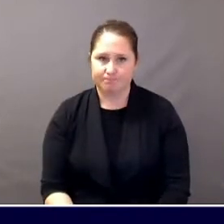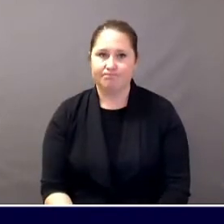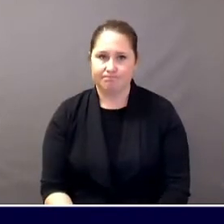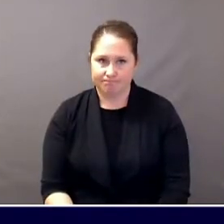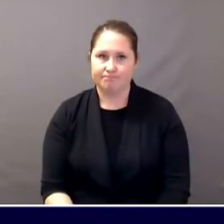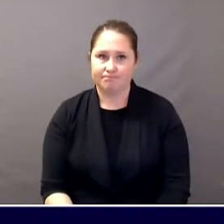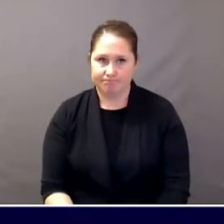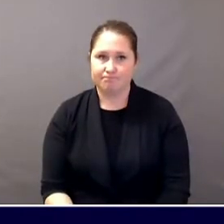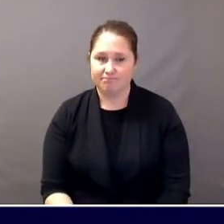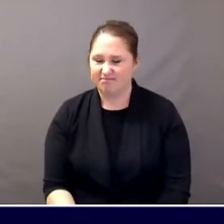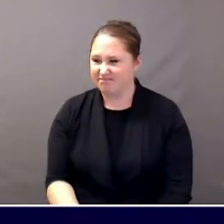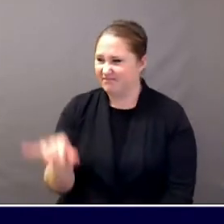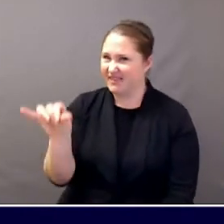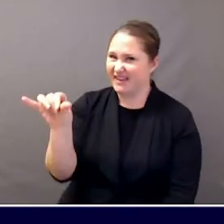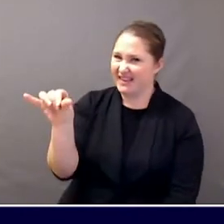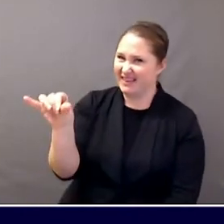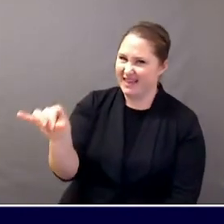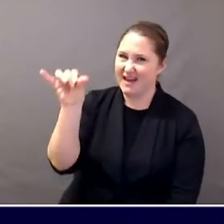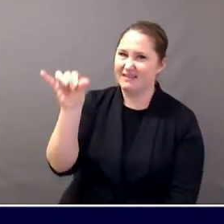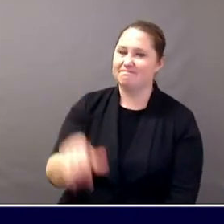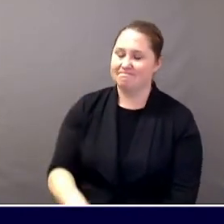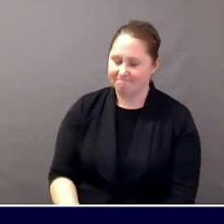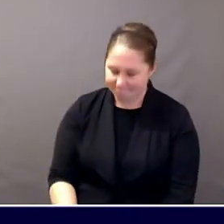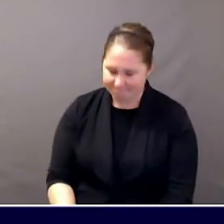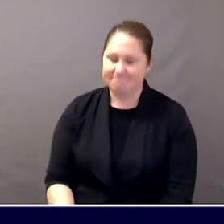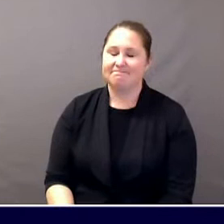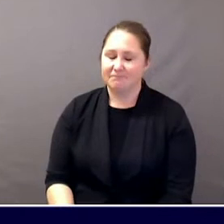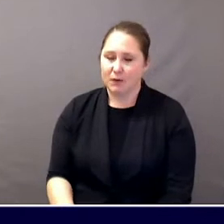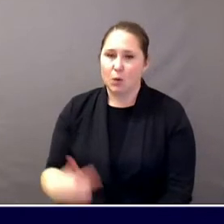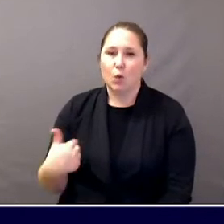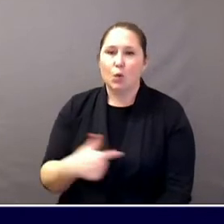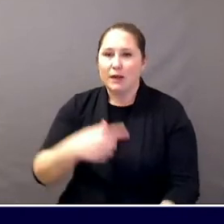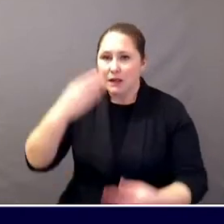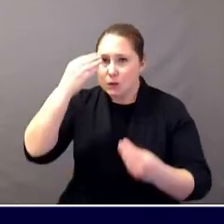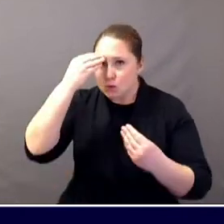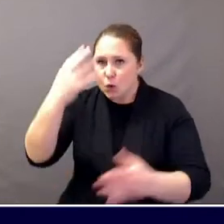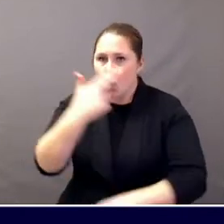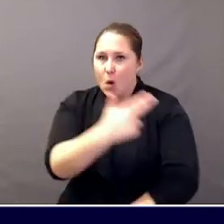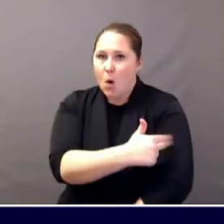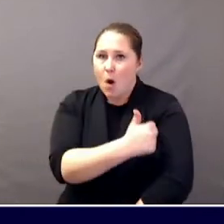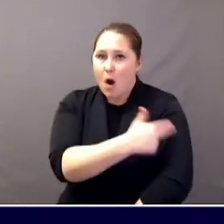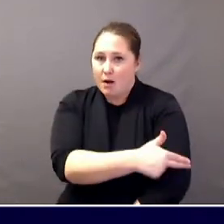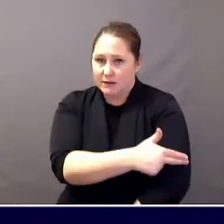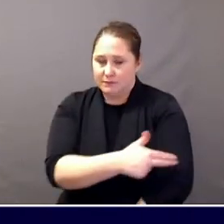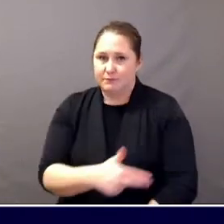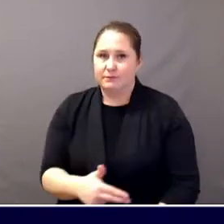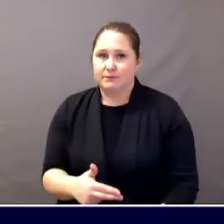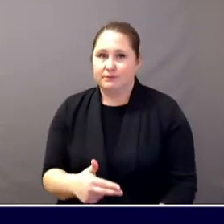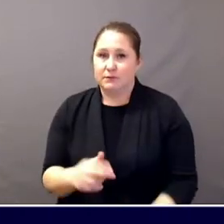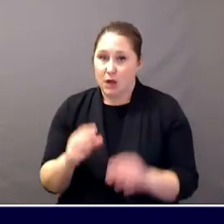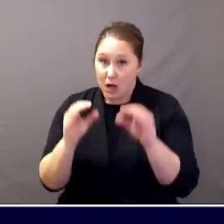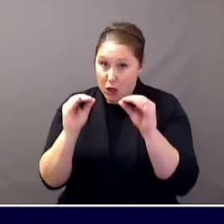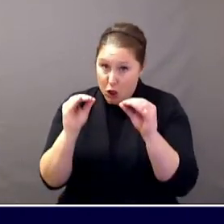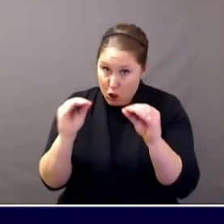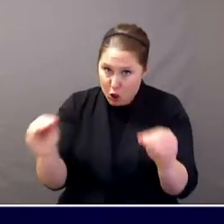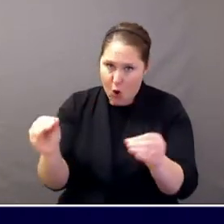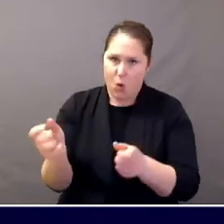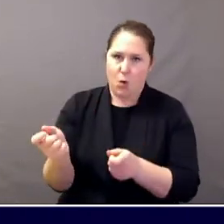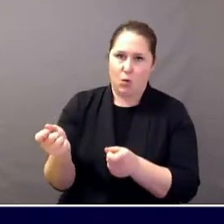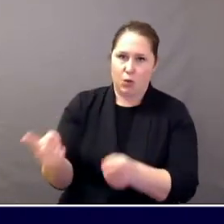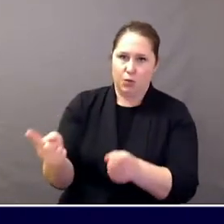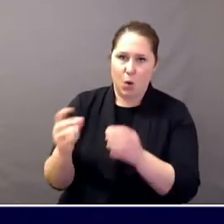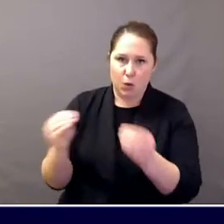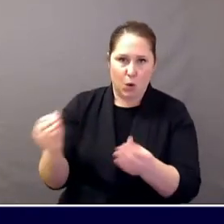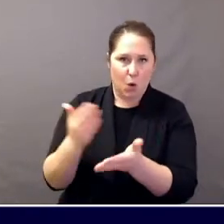Perfect. That speaks for itself. That's exactly right. We've instructed hospitals that the prime directive here is not a single dose goes to waste.